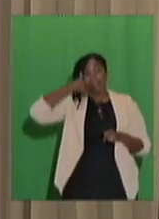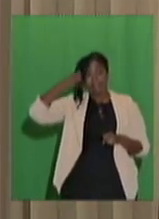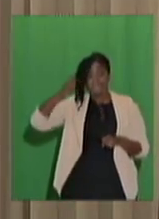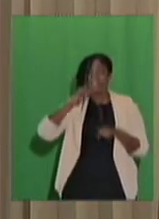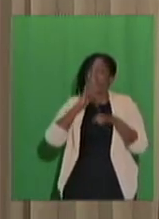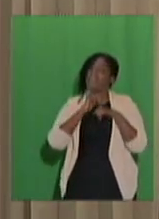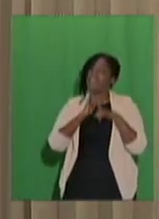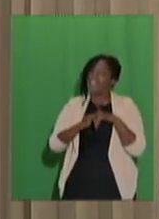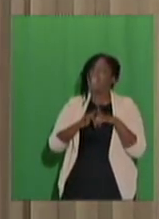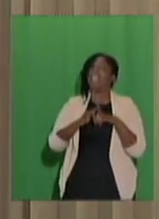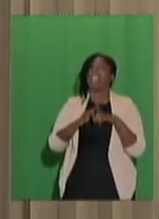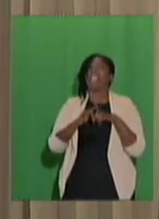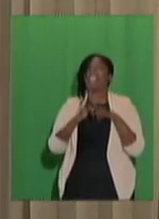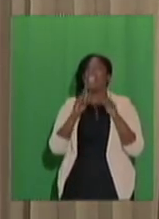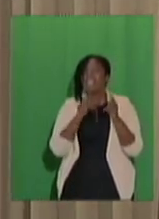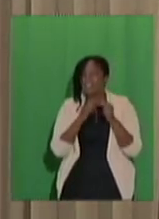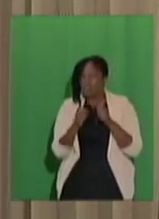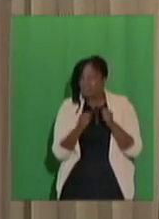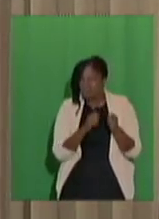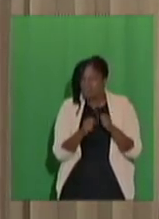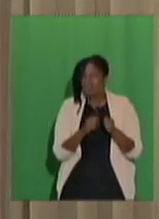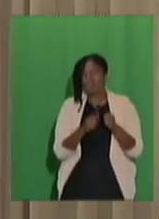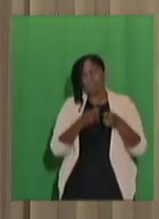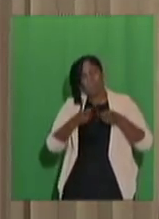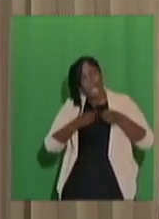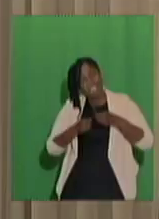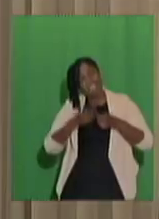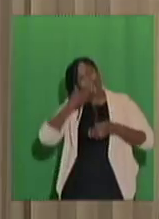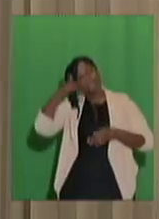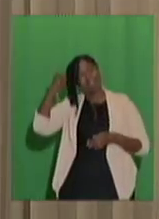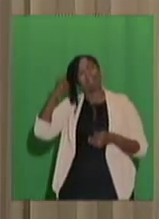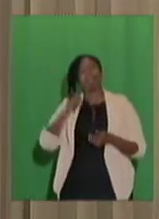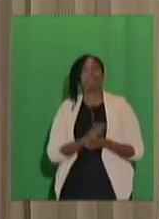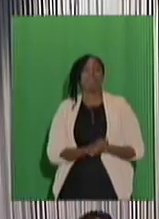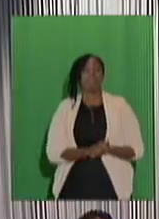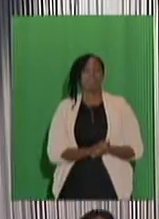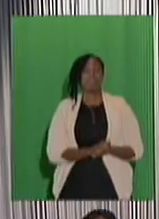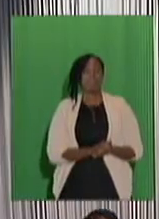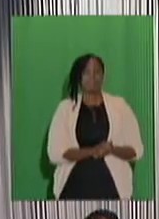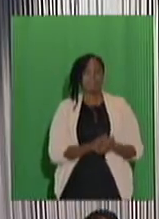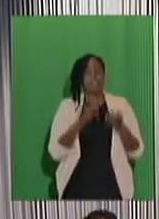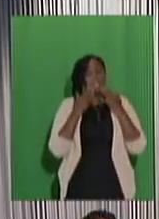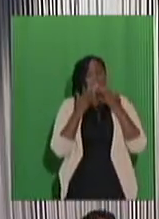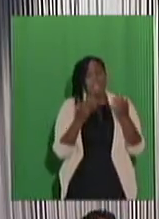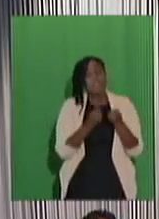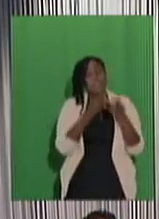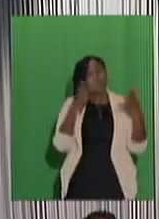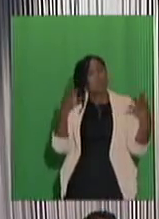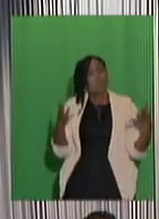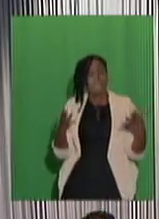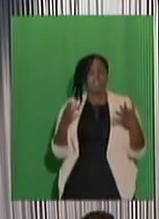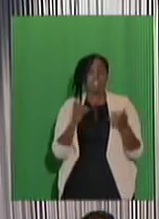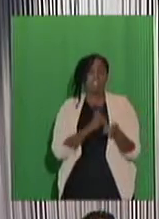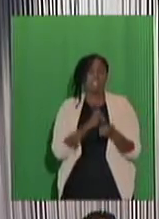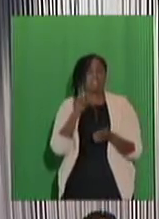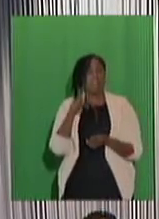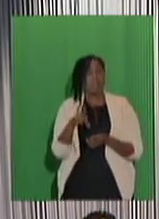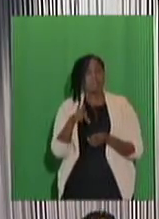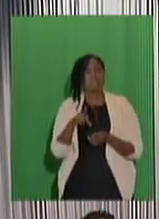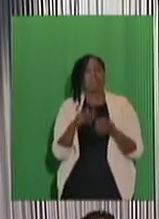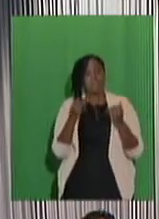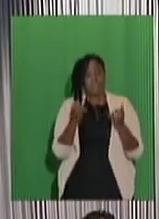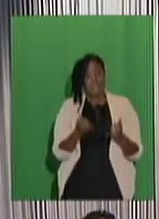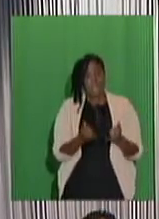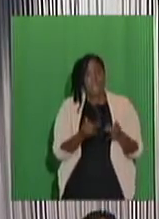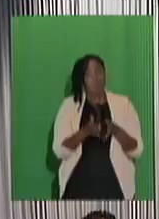in the best way that we can. So I think that's the message that we want to get out. Thank you very much, Dr. Parasram. At this time, I would